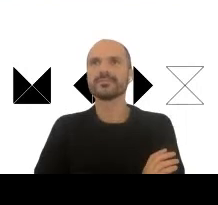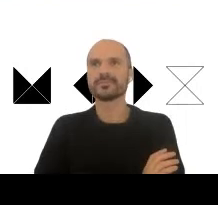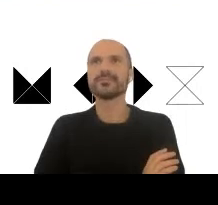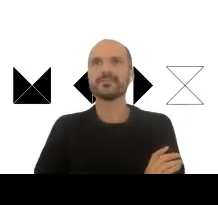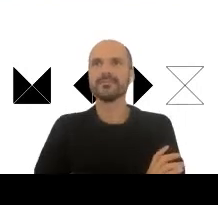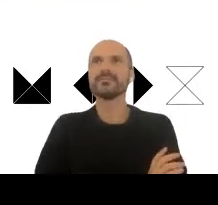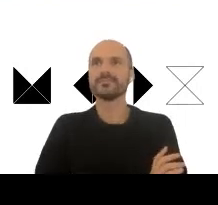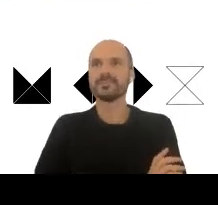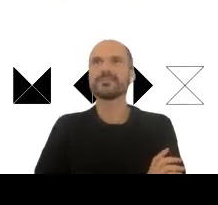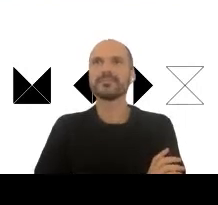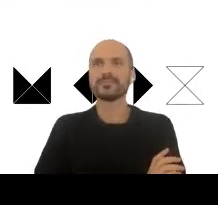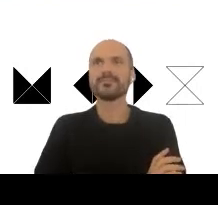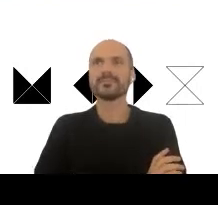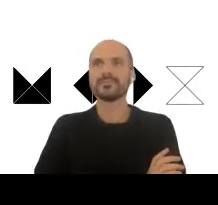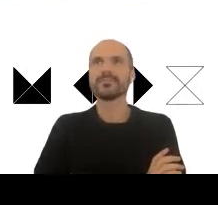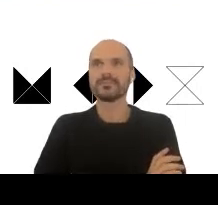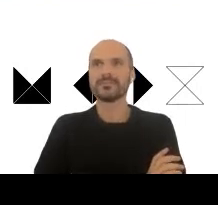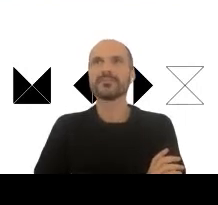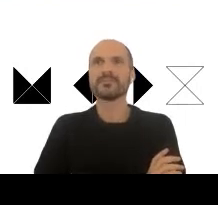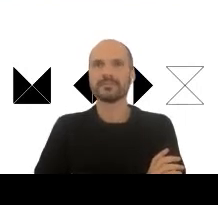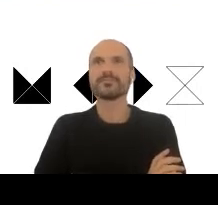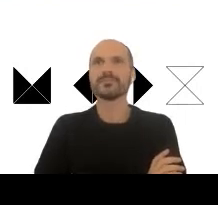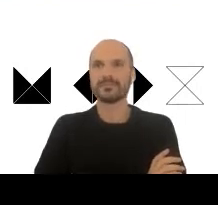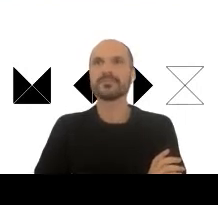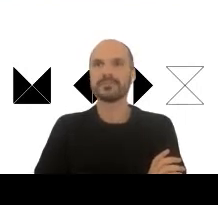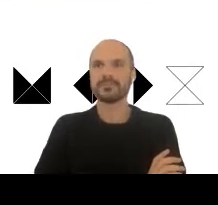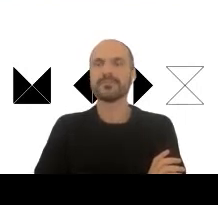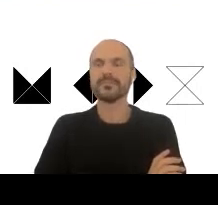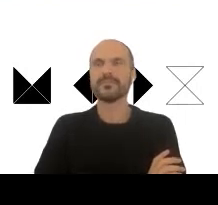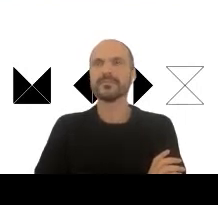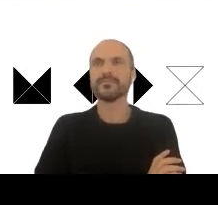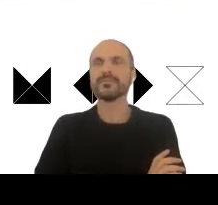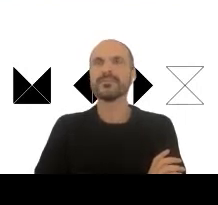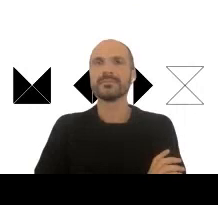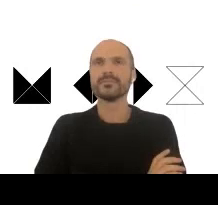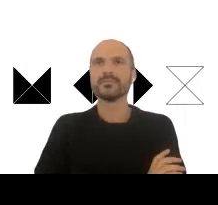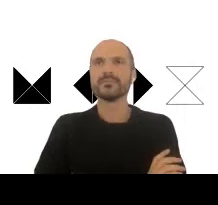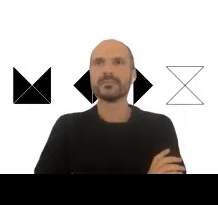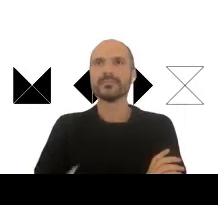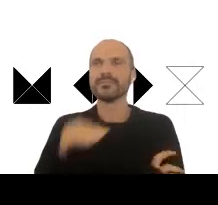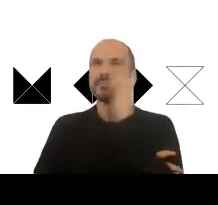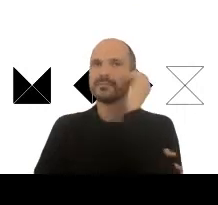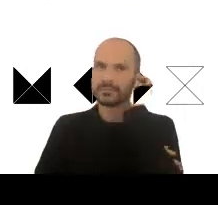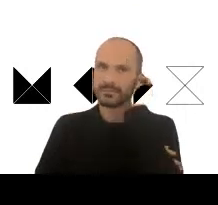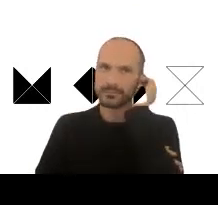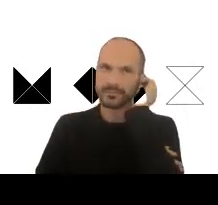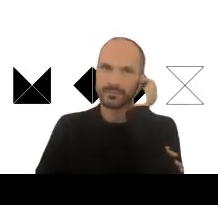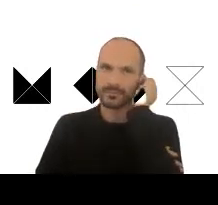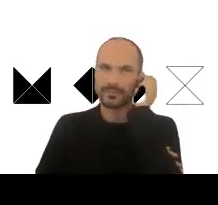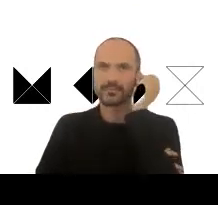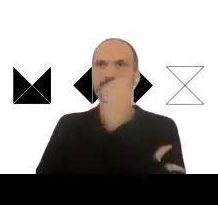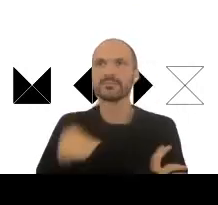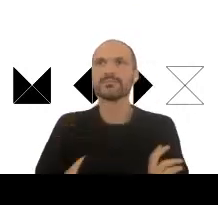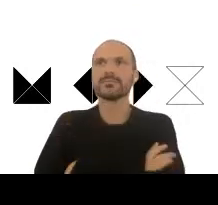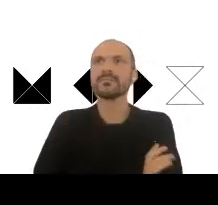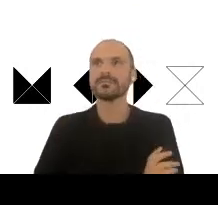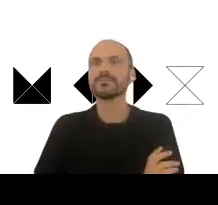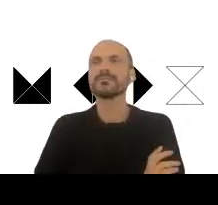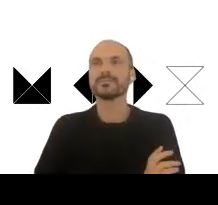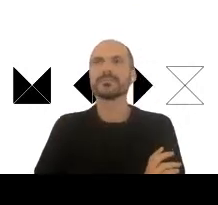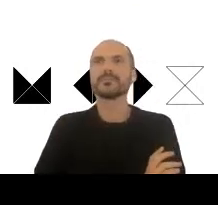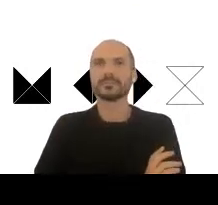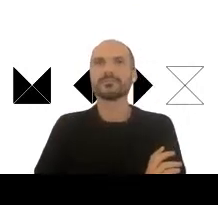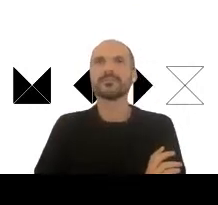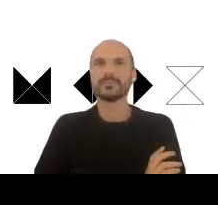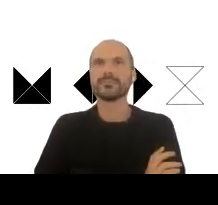fossil, which means that they will never grow back again. So for all the next generations, we need to be aware of